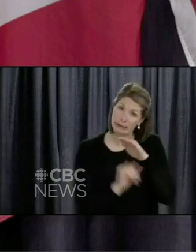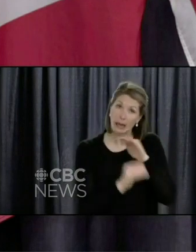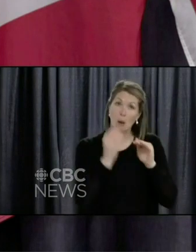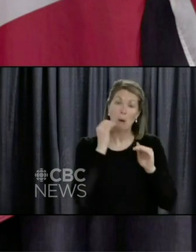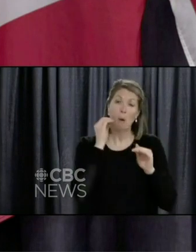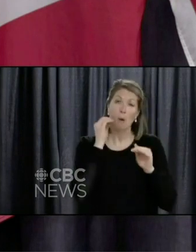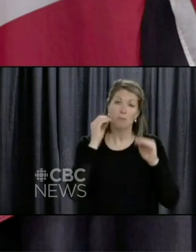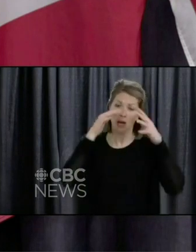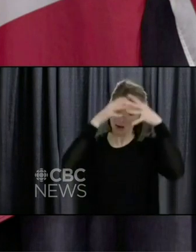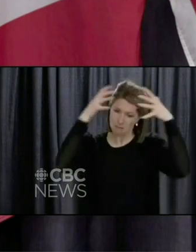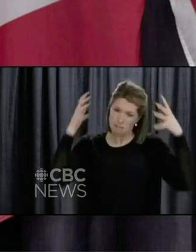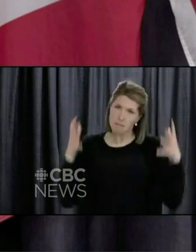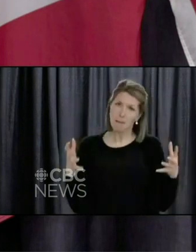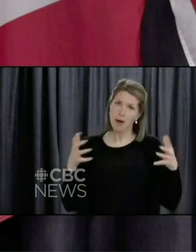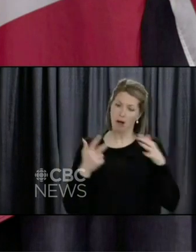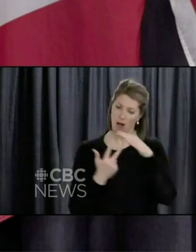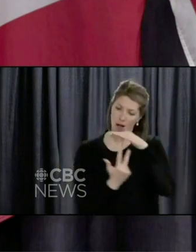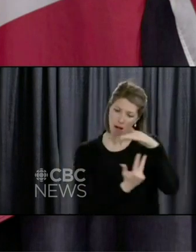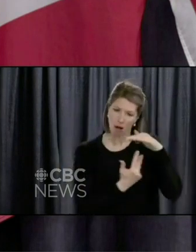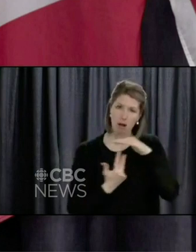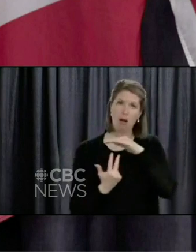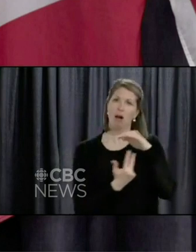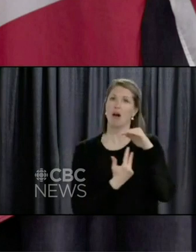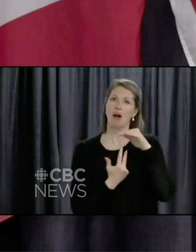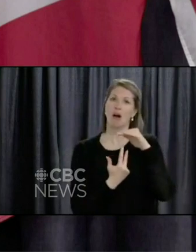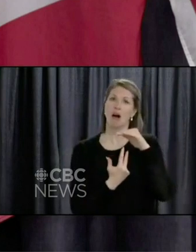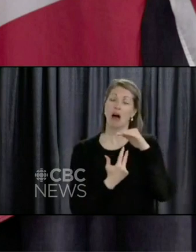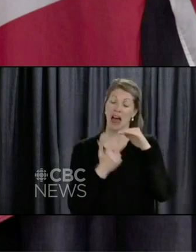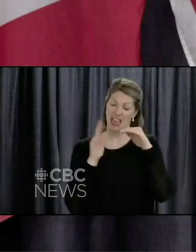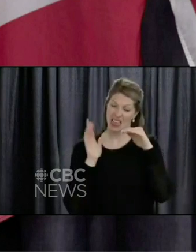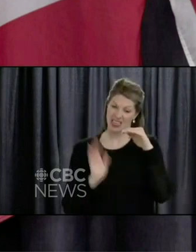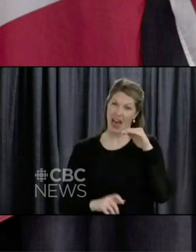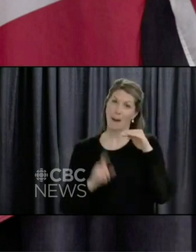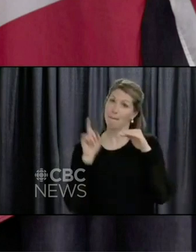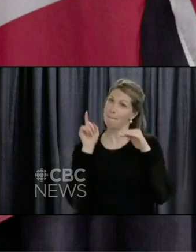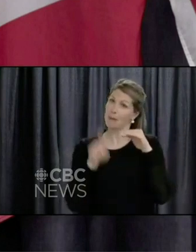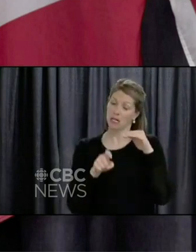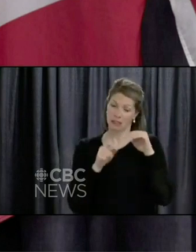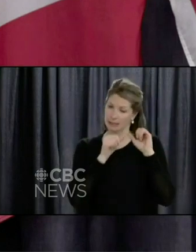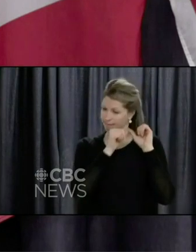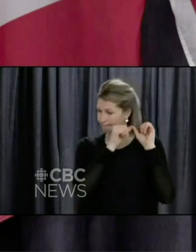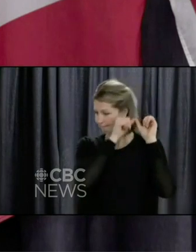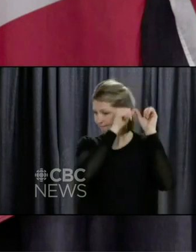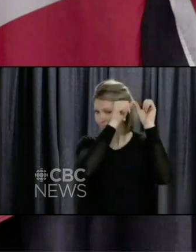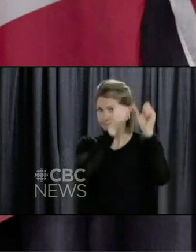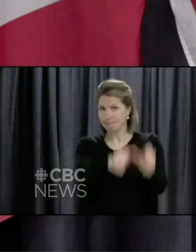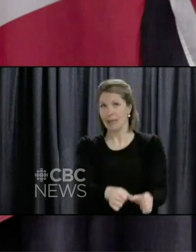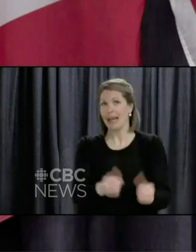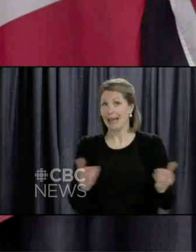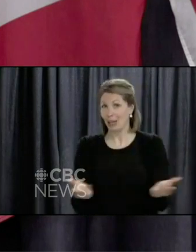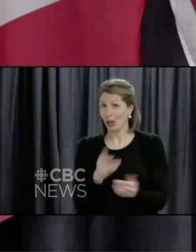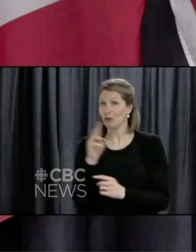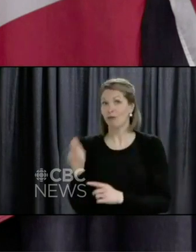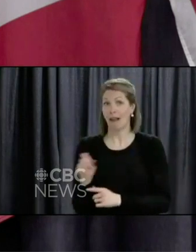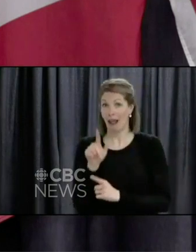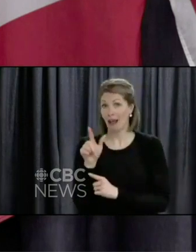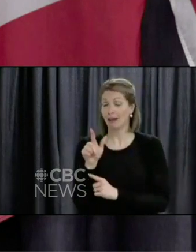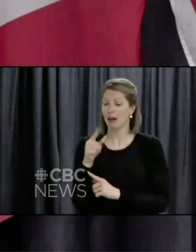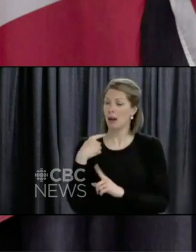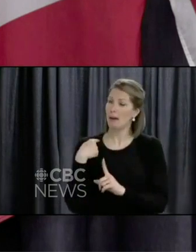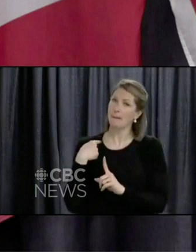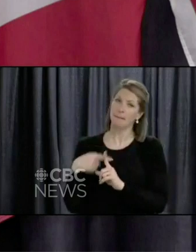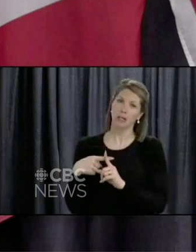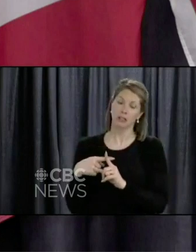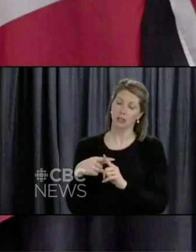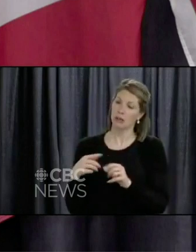else's. That has to be our way of life in Newfoundland and Labrador, and I would argue across the globe for